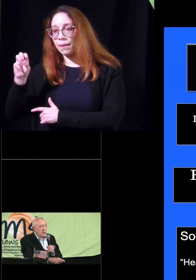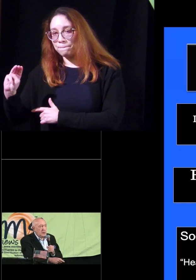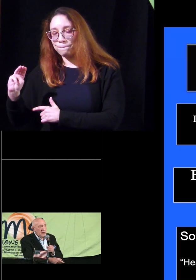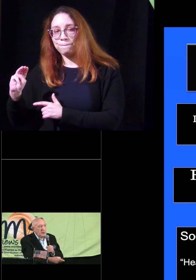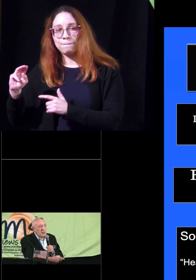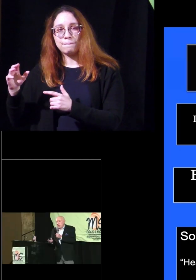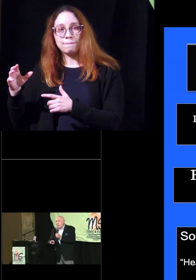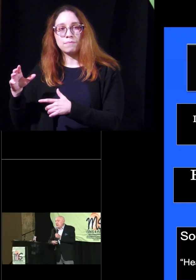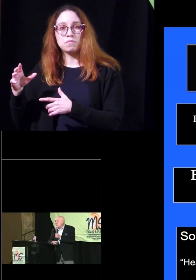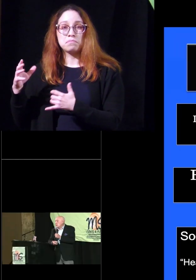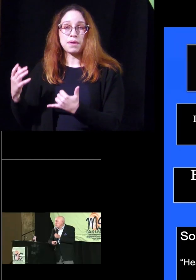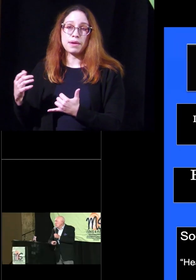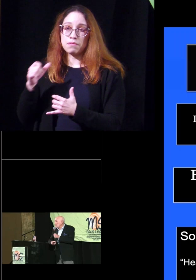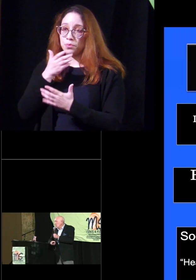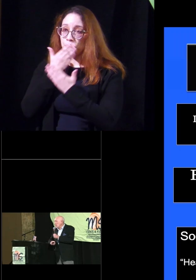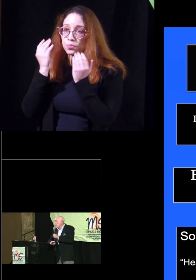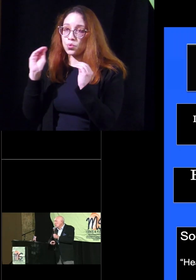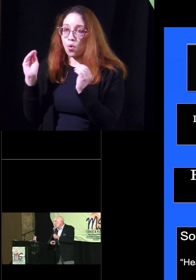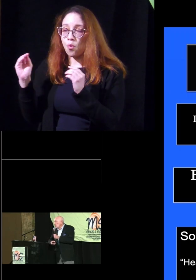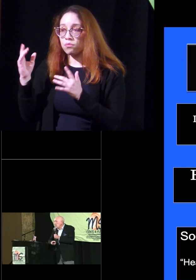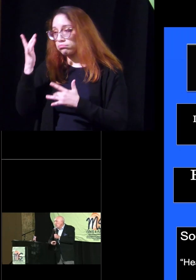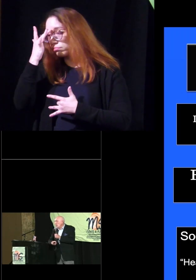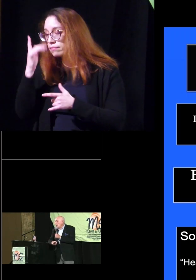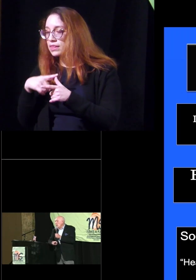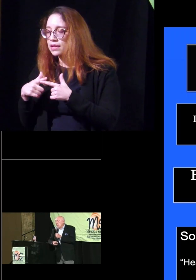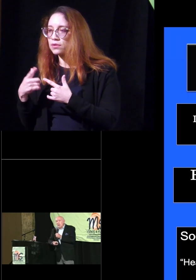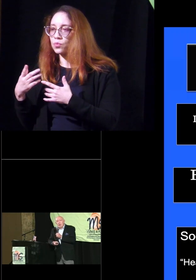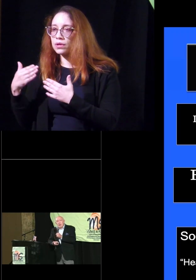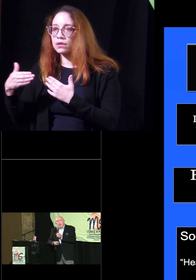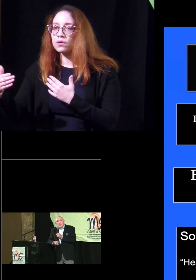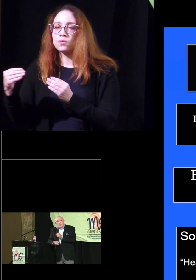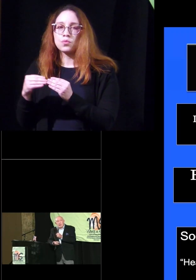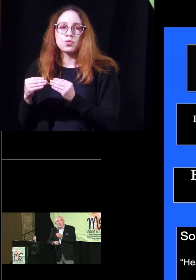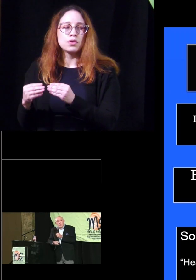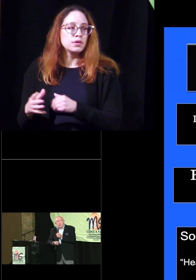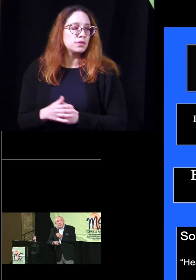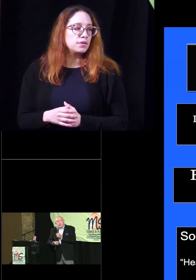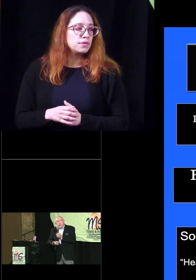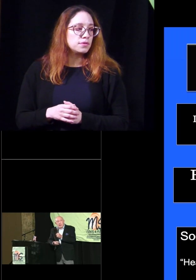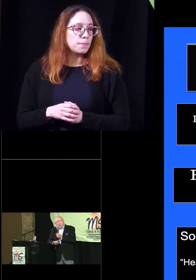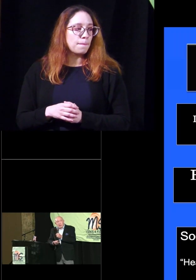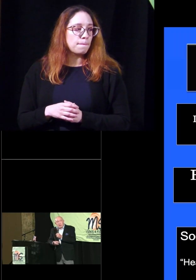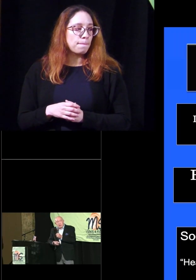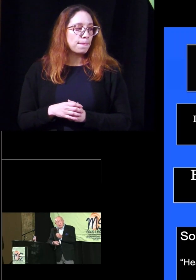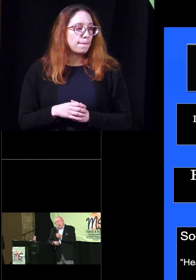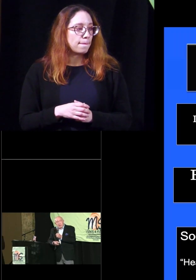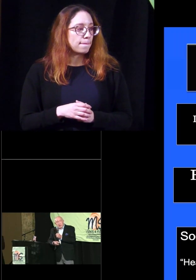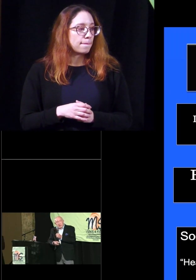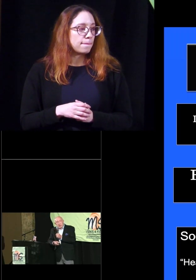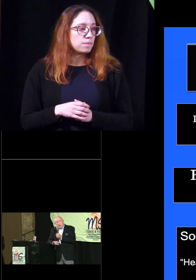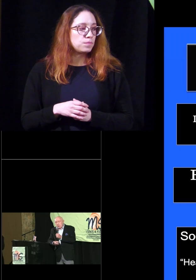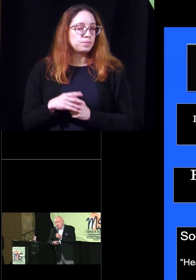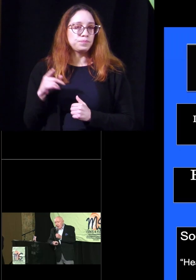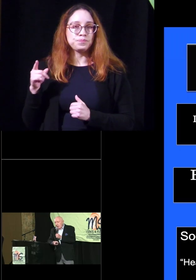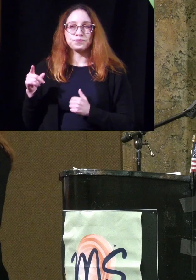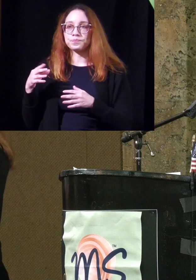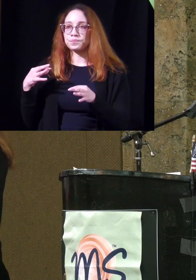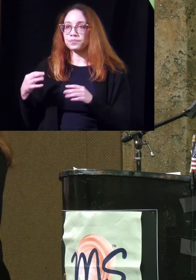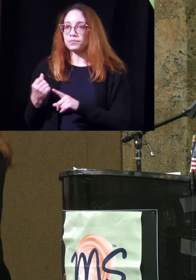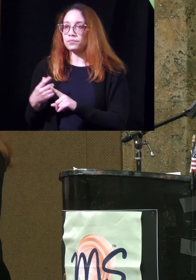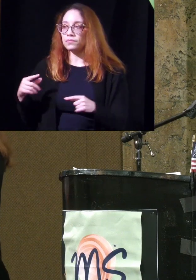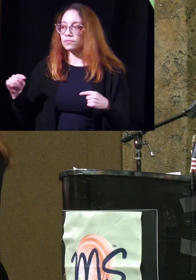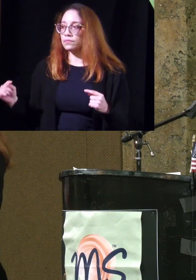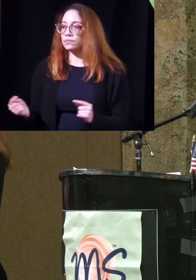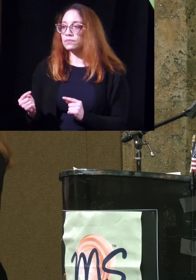any symptom today, and you'll hear about other symptoms as the day goes on. But the one that Stuart picked for me to tell you about was